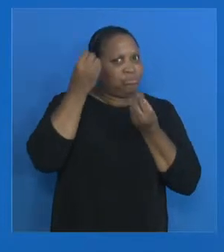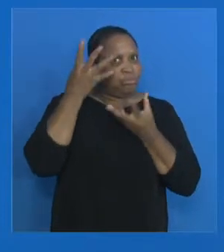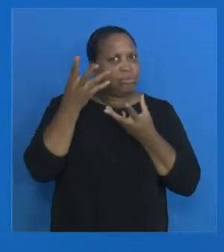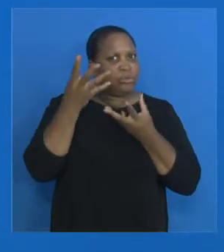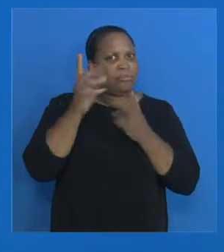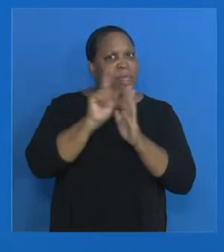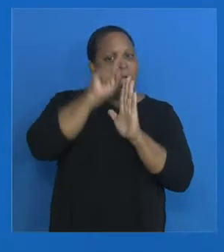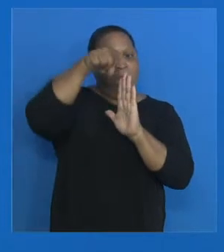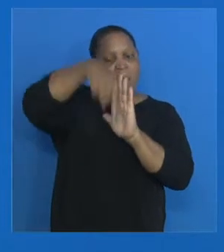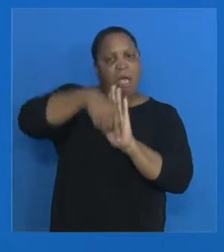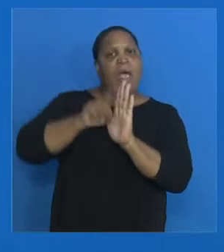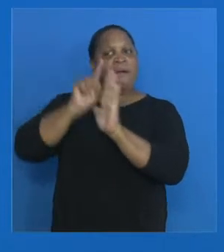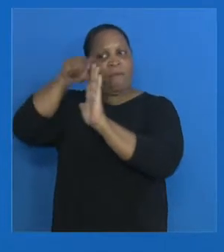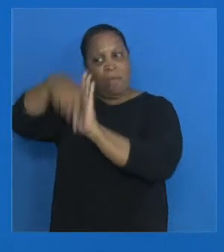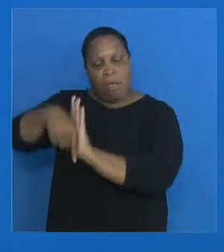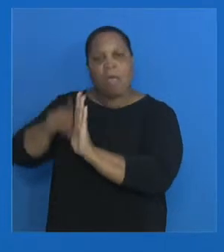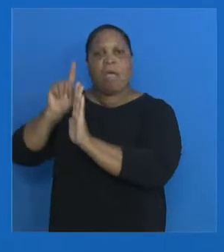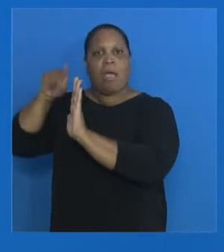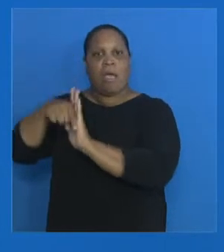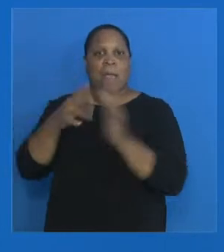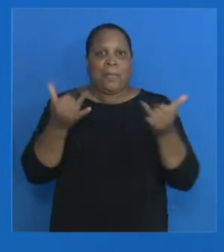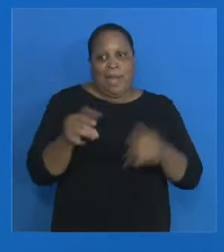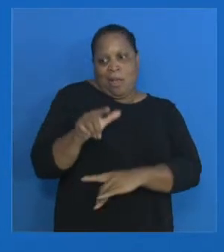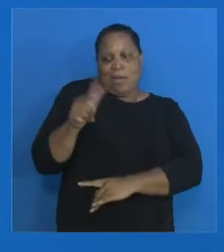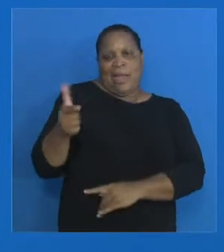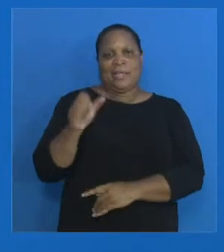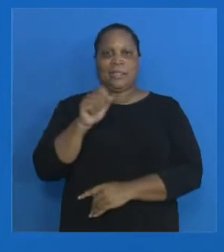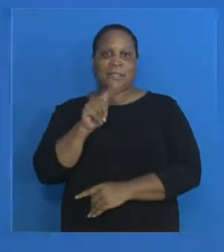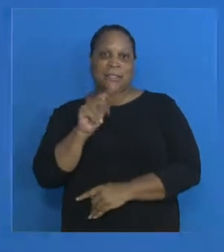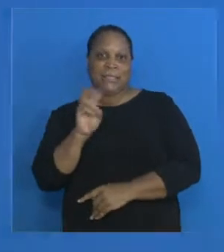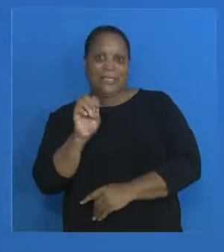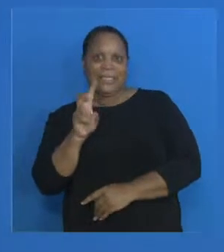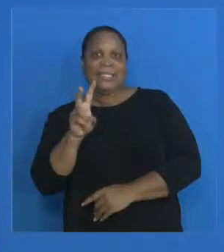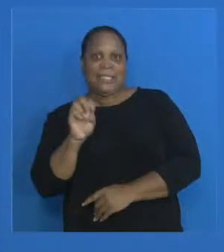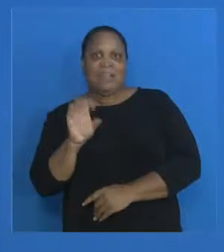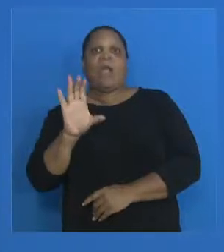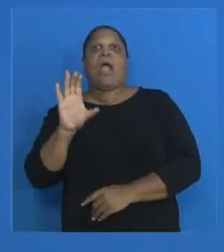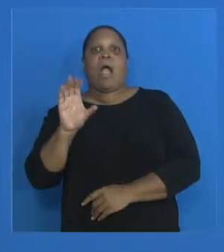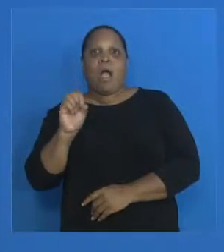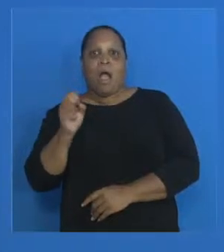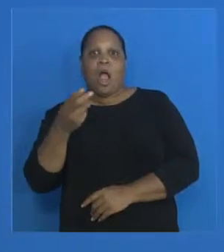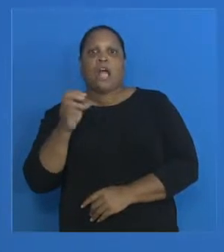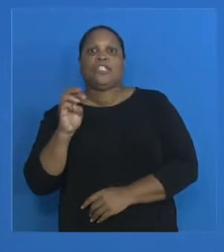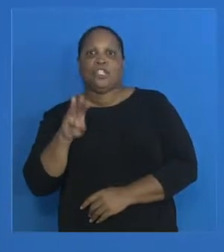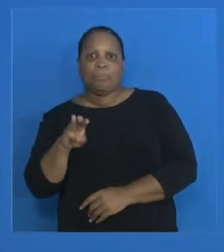half hour. I now turn it over to Steve Cosham. Thank you.